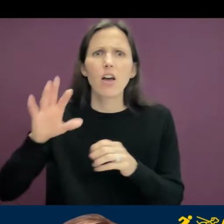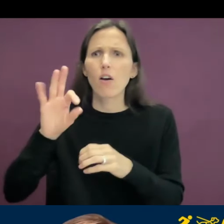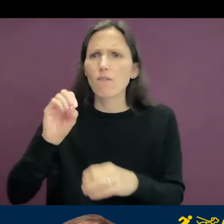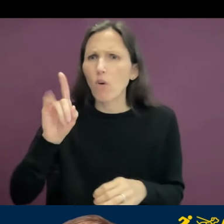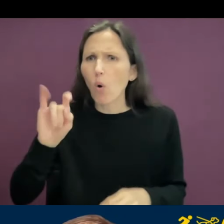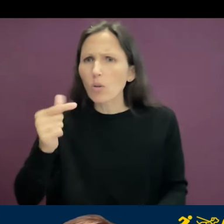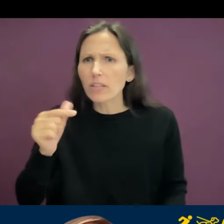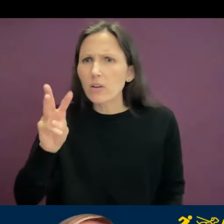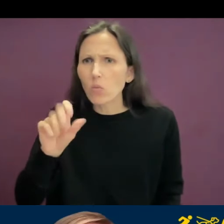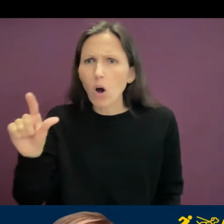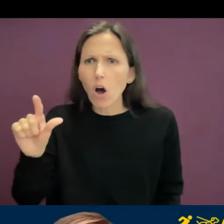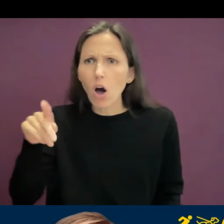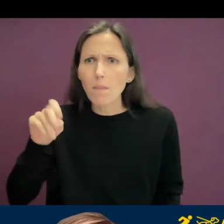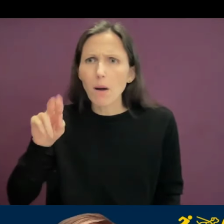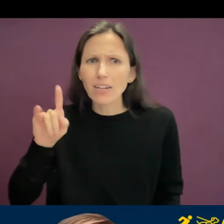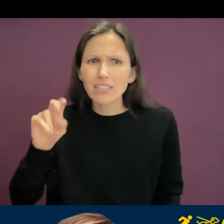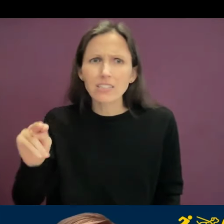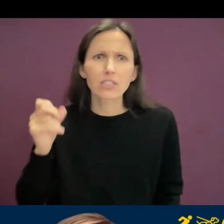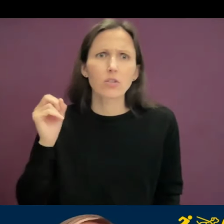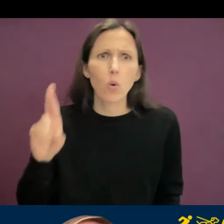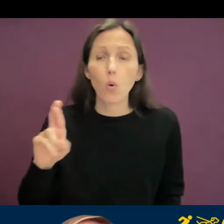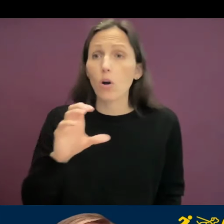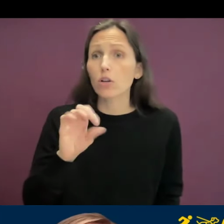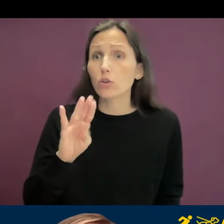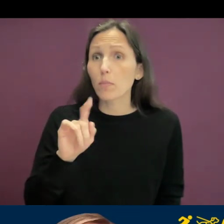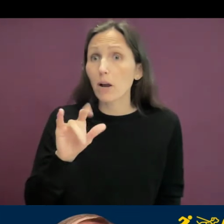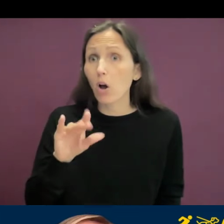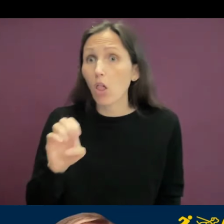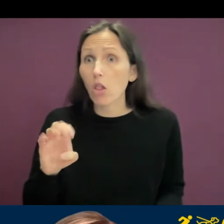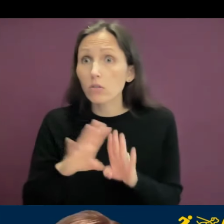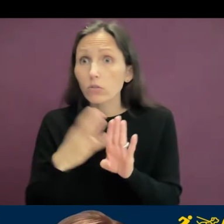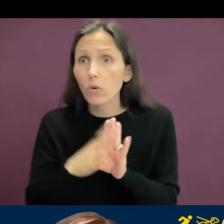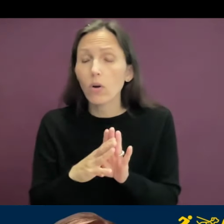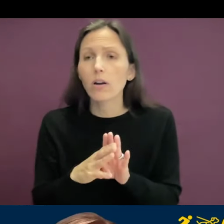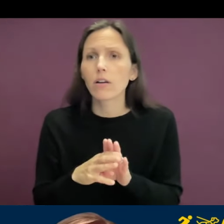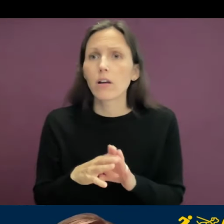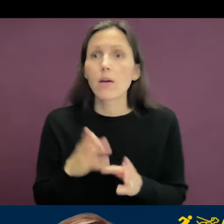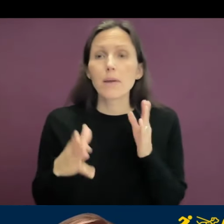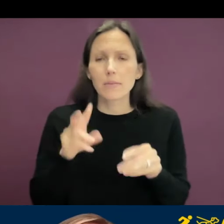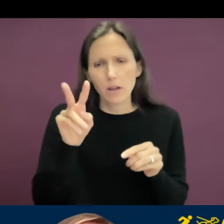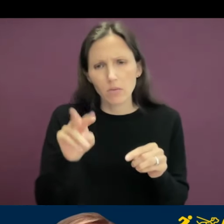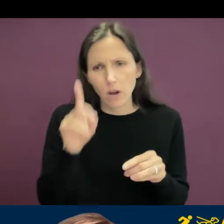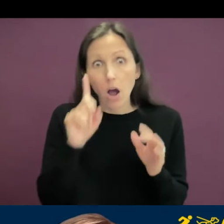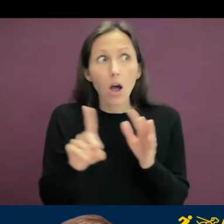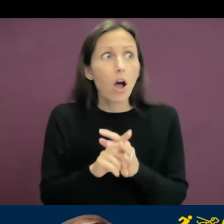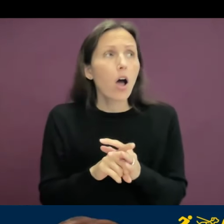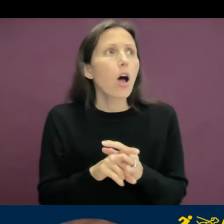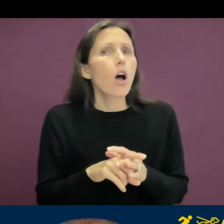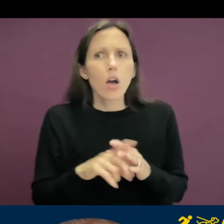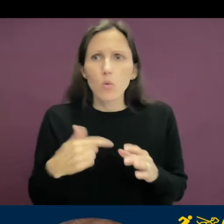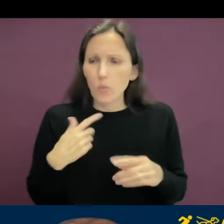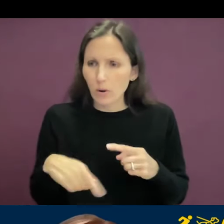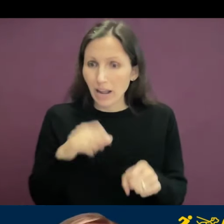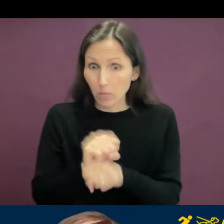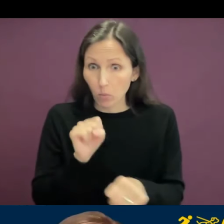a cubicle door. That might trigger a thought of, oh, when my colleague is walking past my office, I do find that I turn